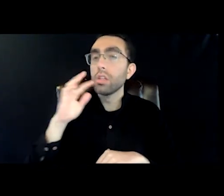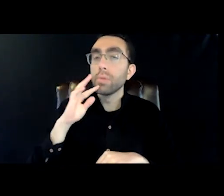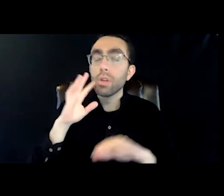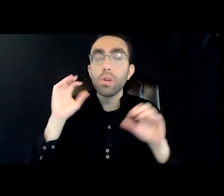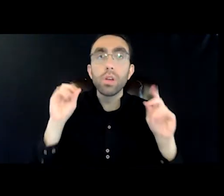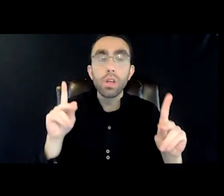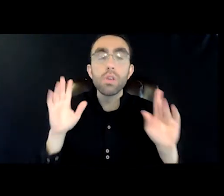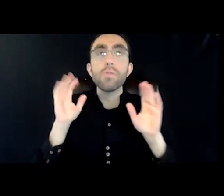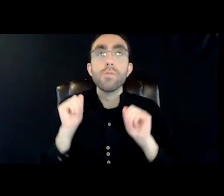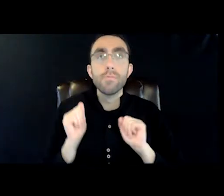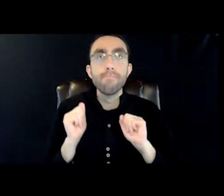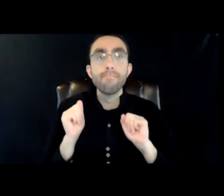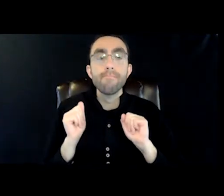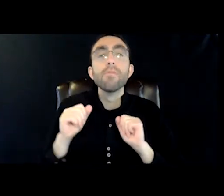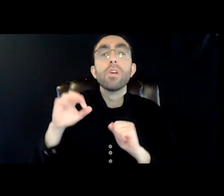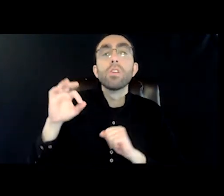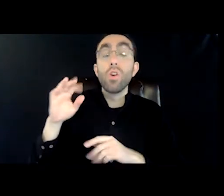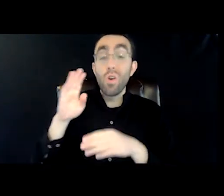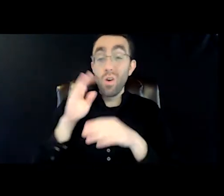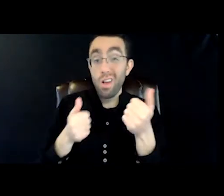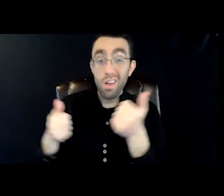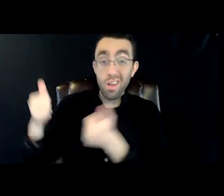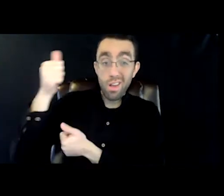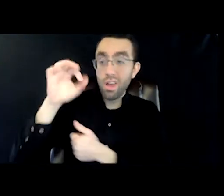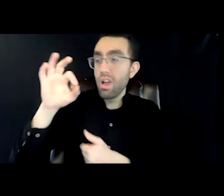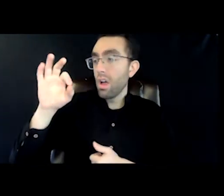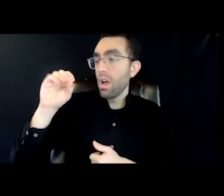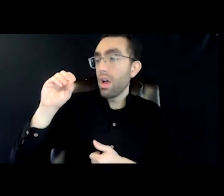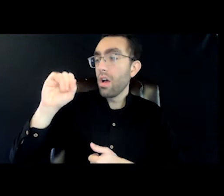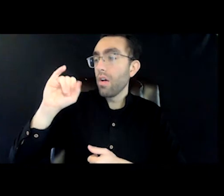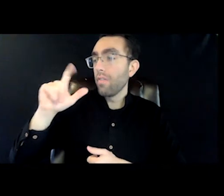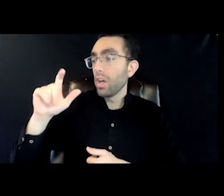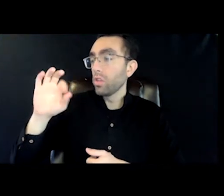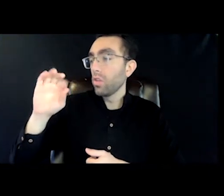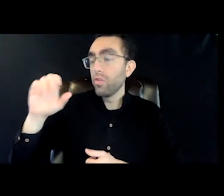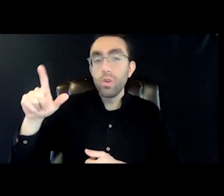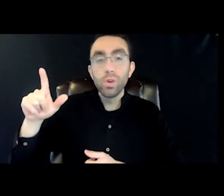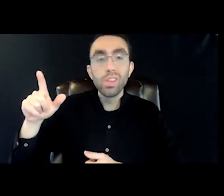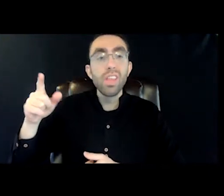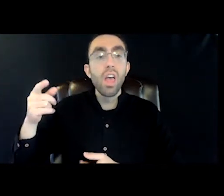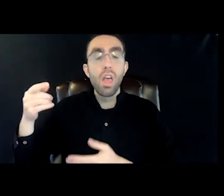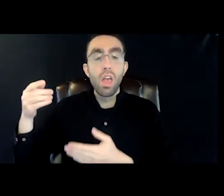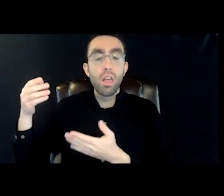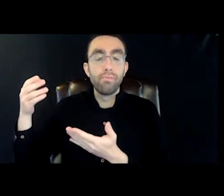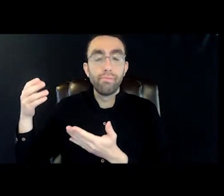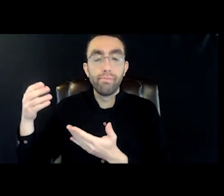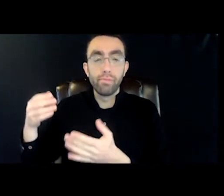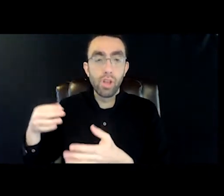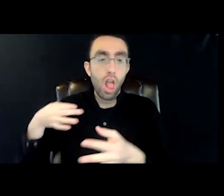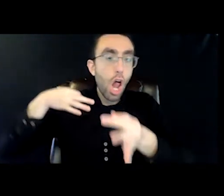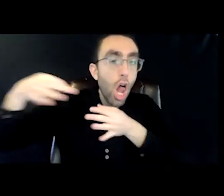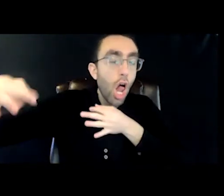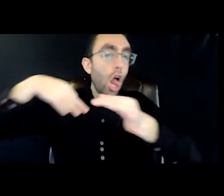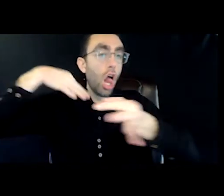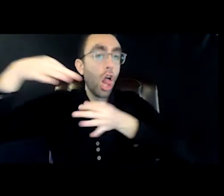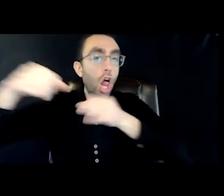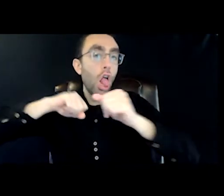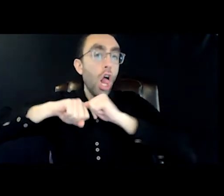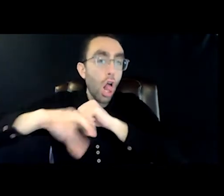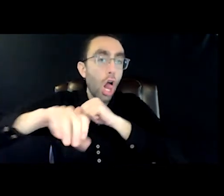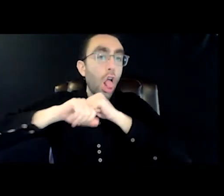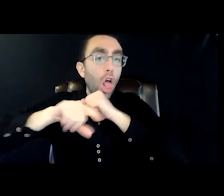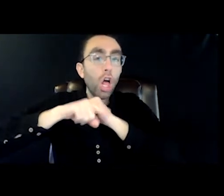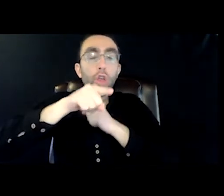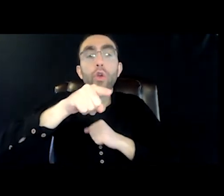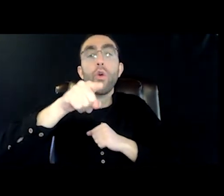where was I? Yes. The fossil fuel industry has invested a lot into making us feel personally guilty for our consumer